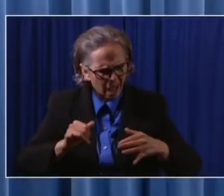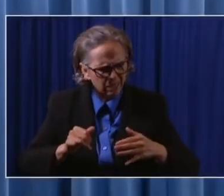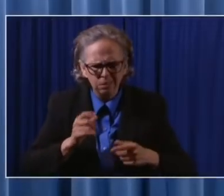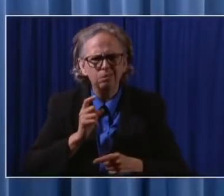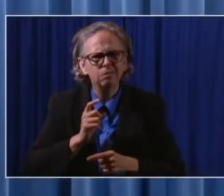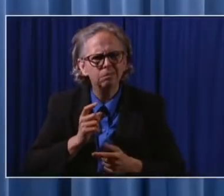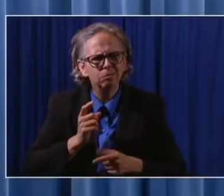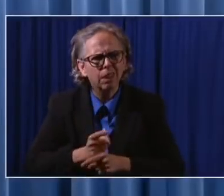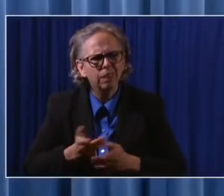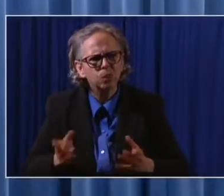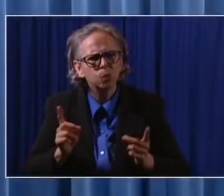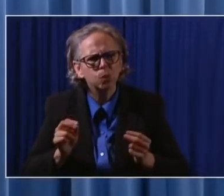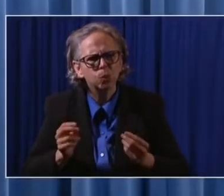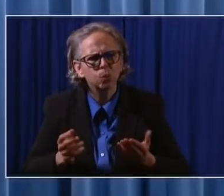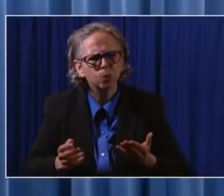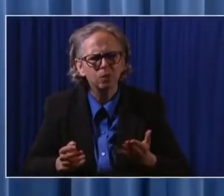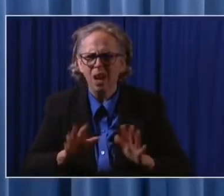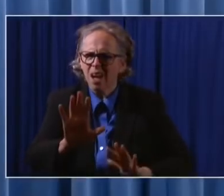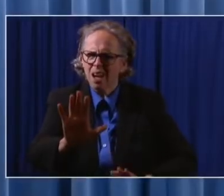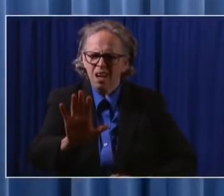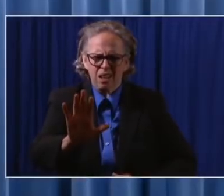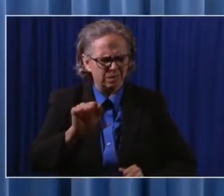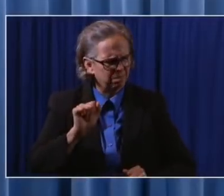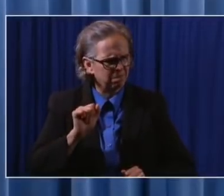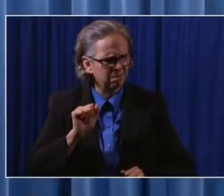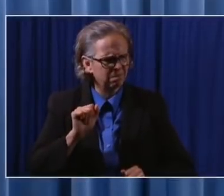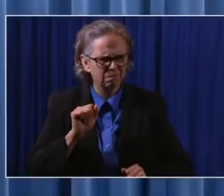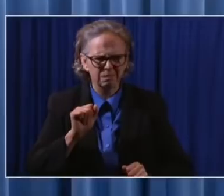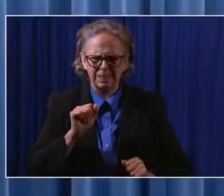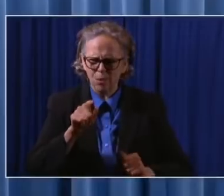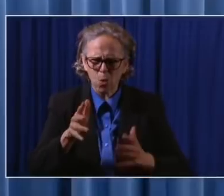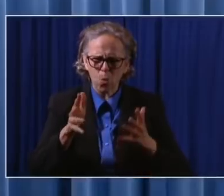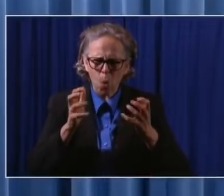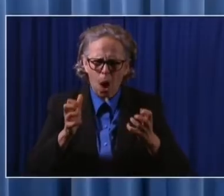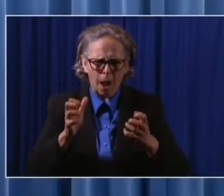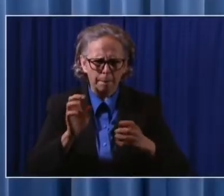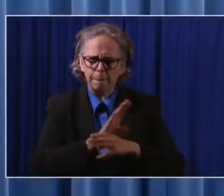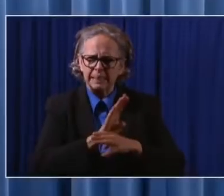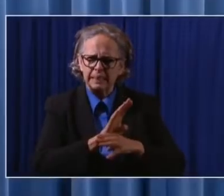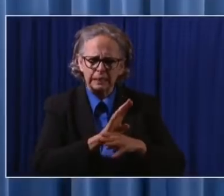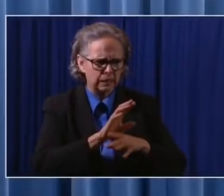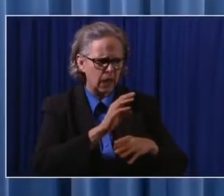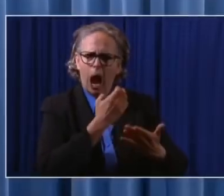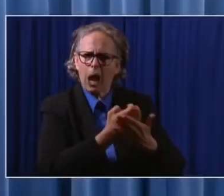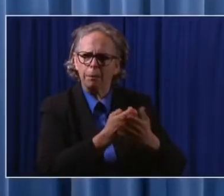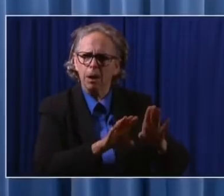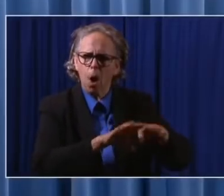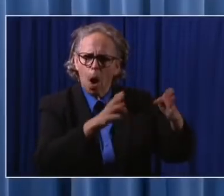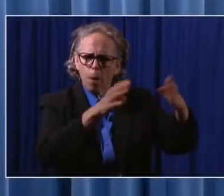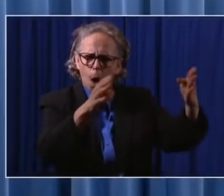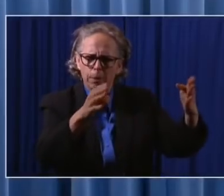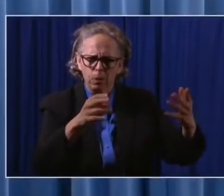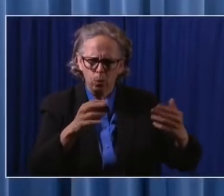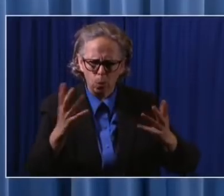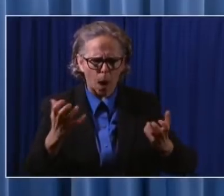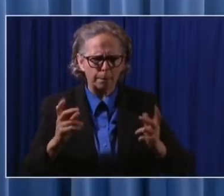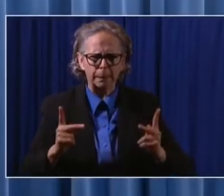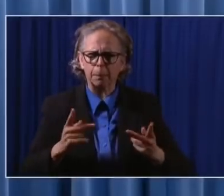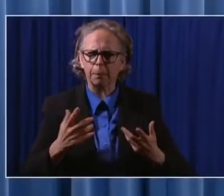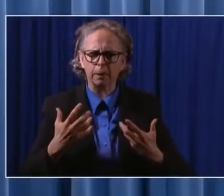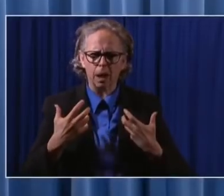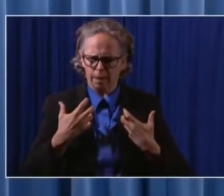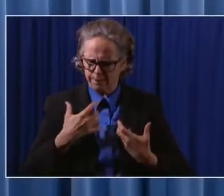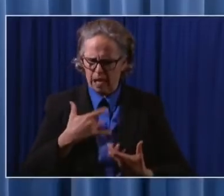If we're going to keep our businesses open, if we're going to give people confidence that they can go out in